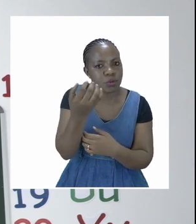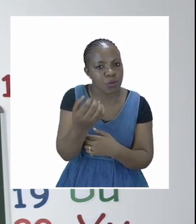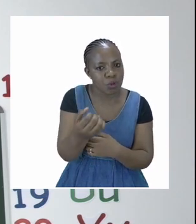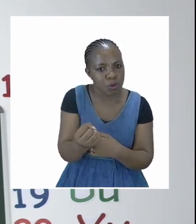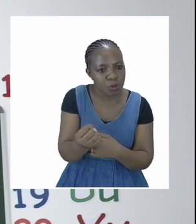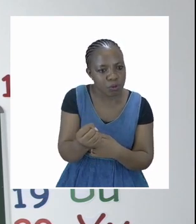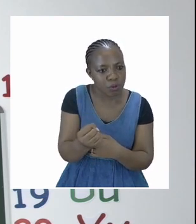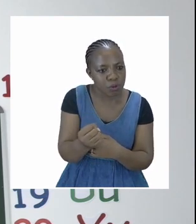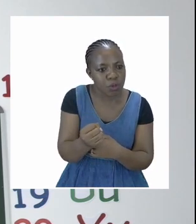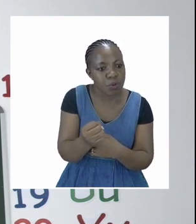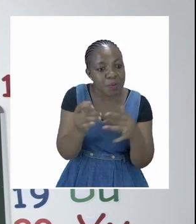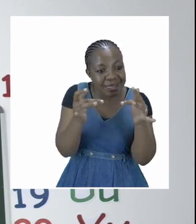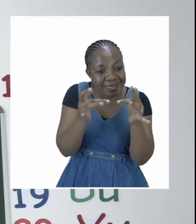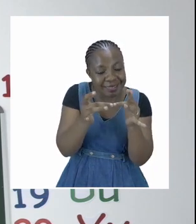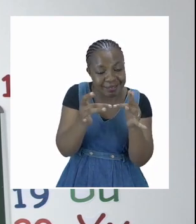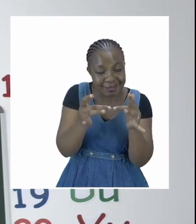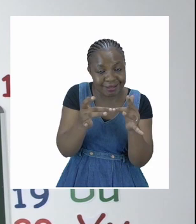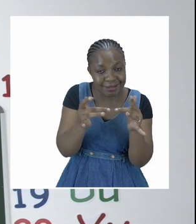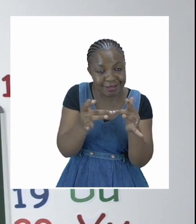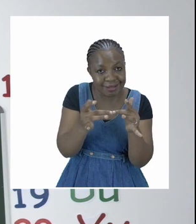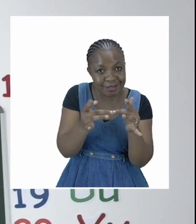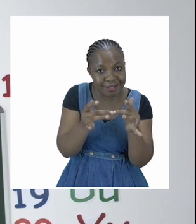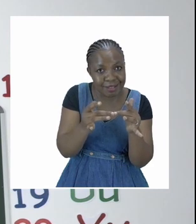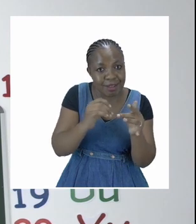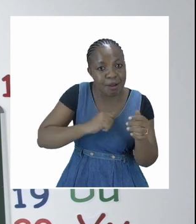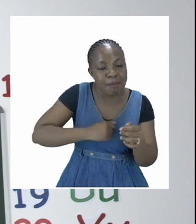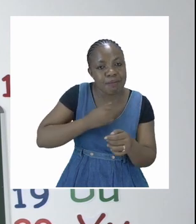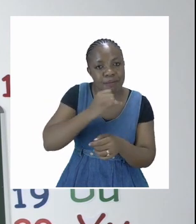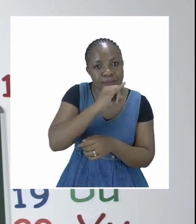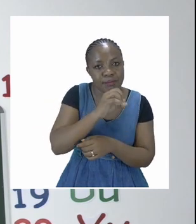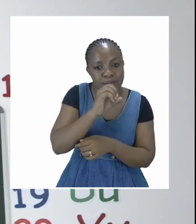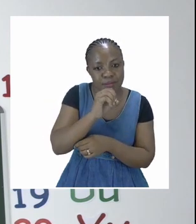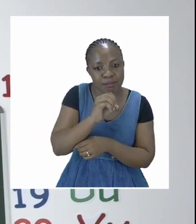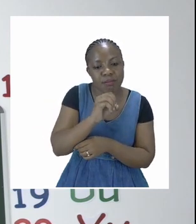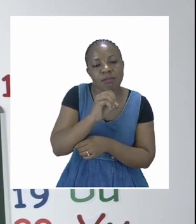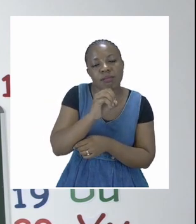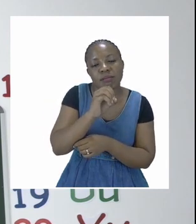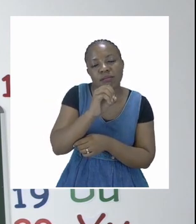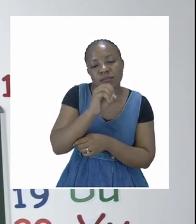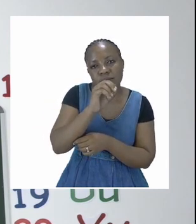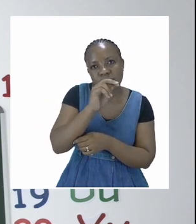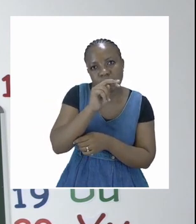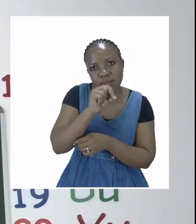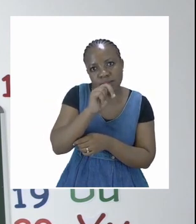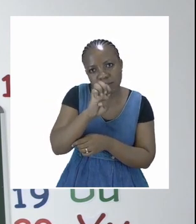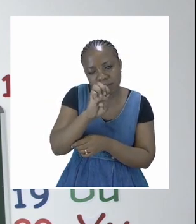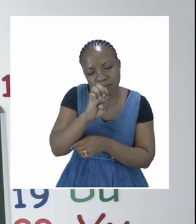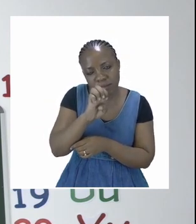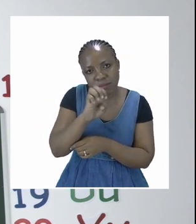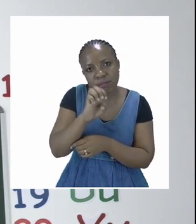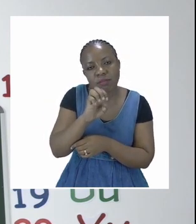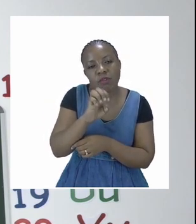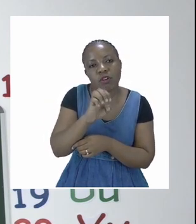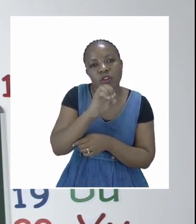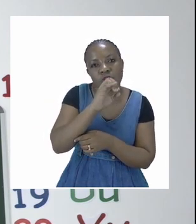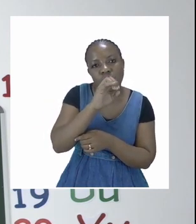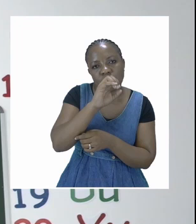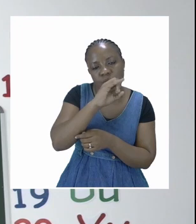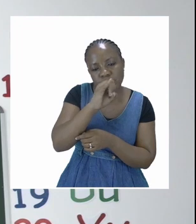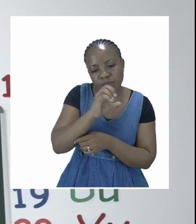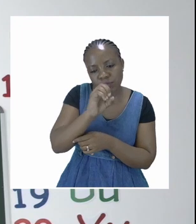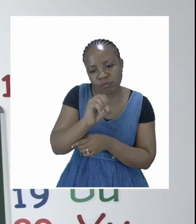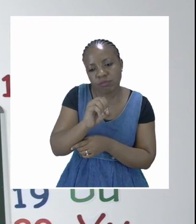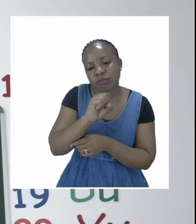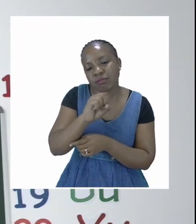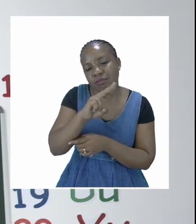our online platforms, MyZone and Zoshi Facebook pages, and in addition,